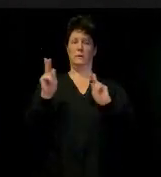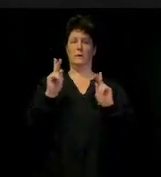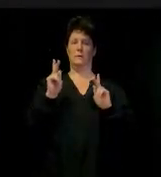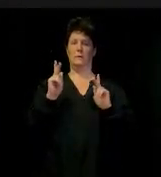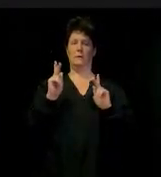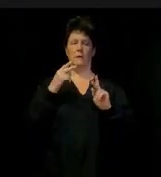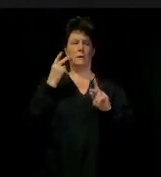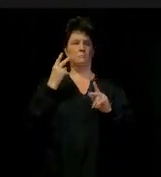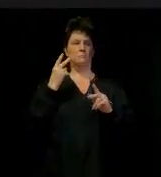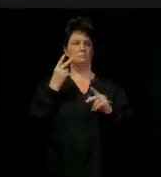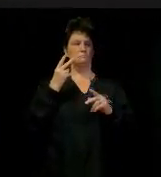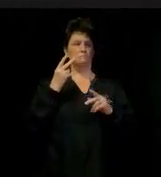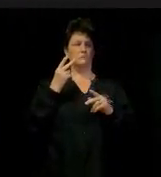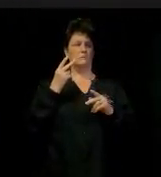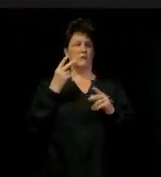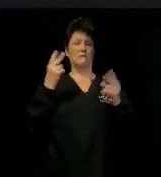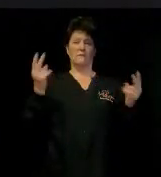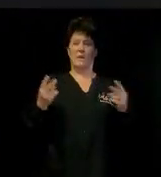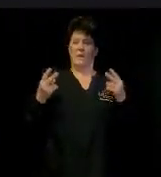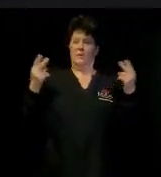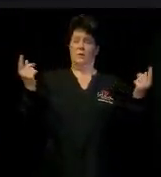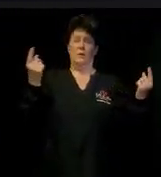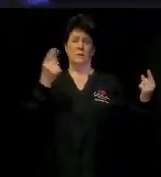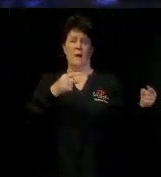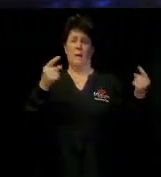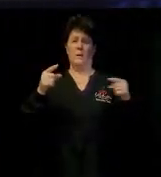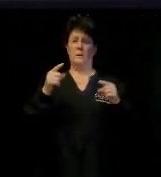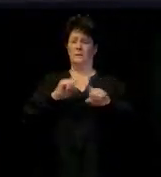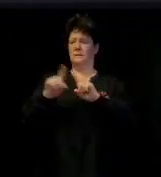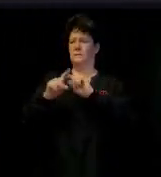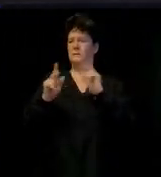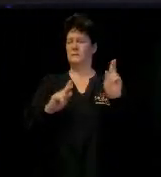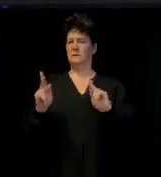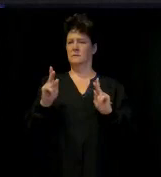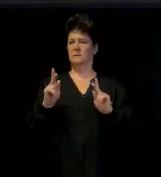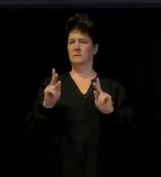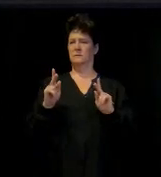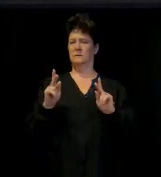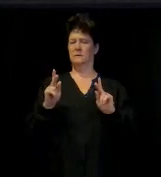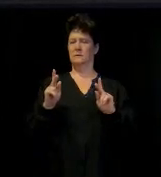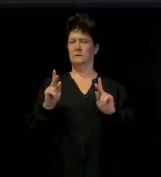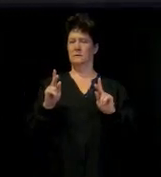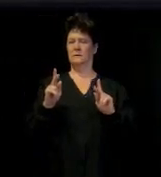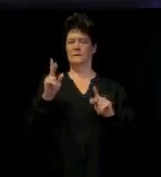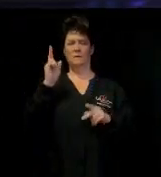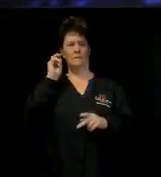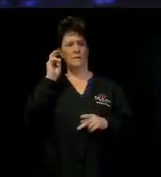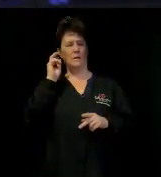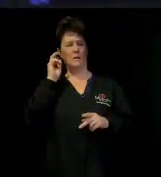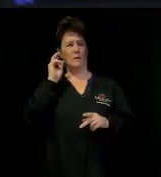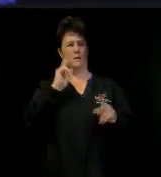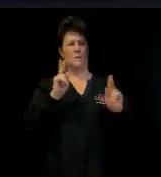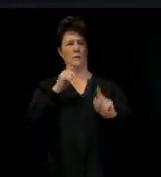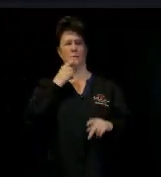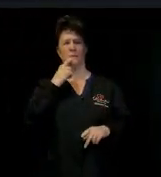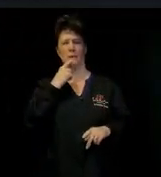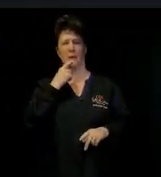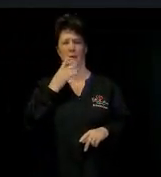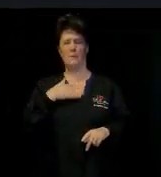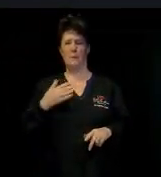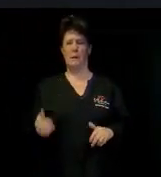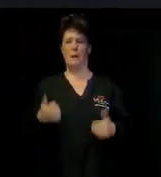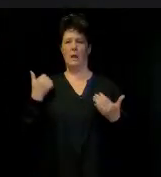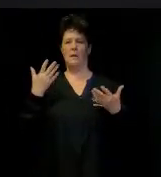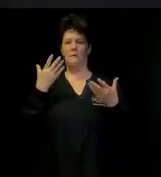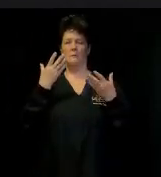week. Guess what? You're just building an index. Because when conflict happens, have you heard people say, my life flashed before my eyes? Well, it really